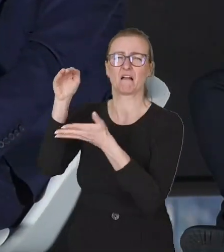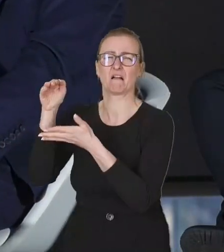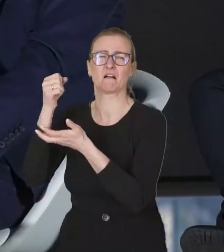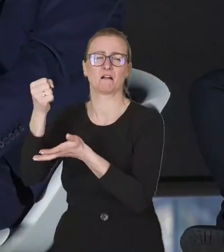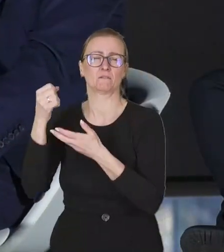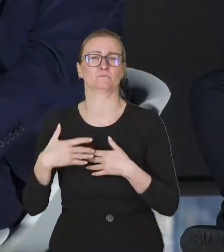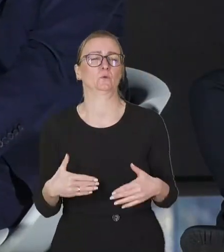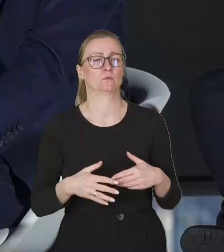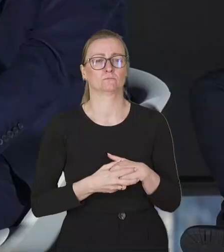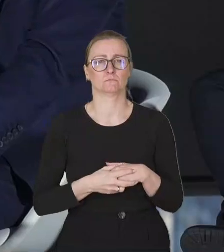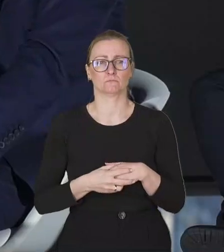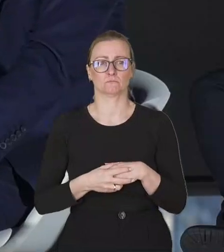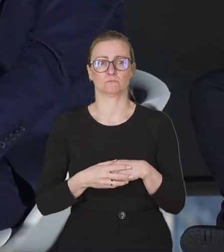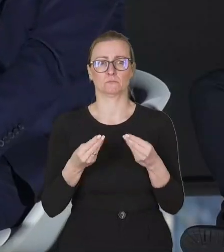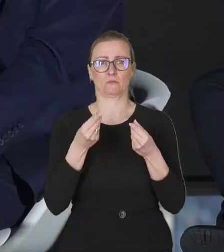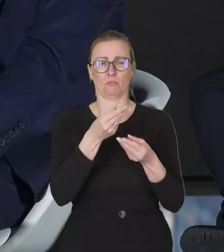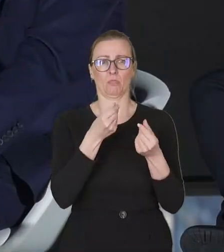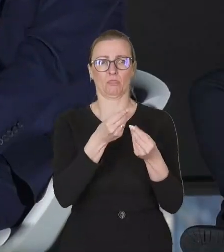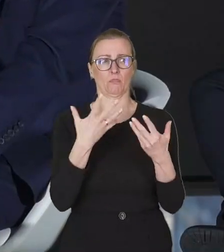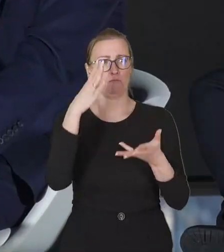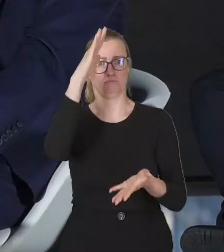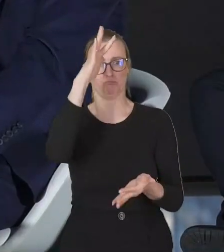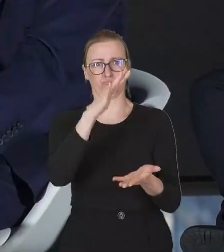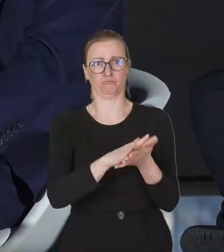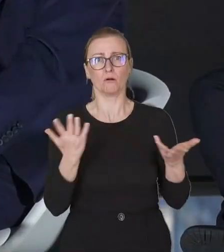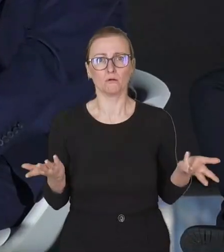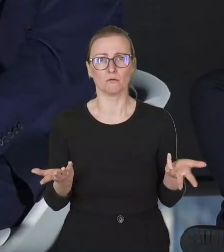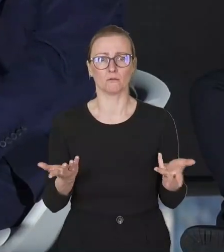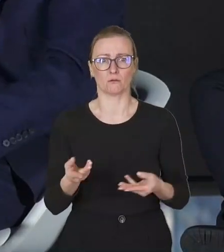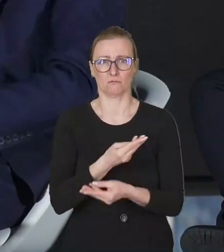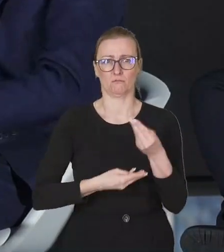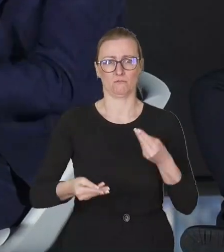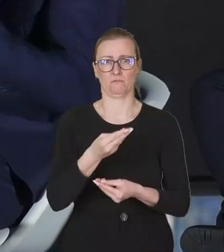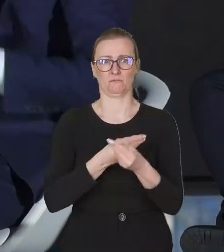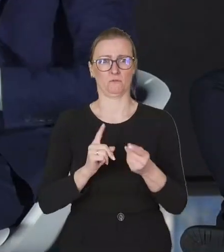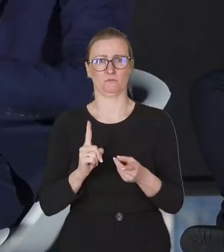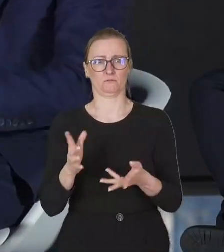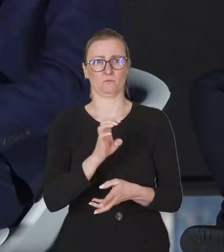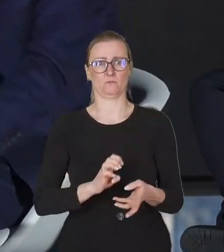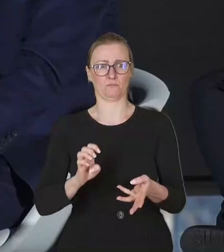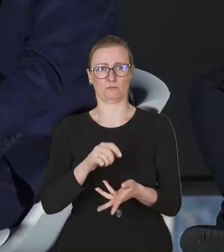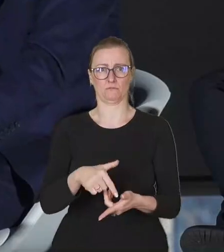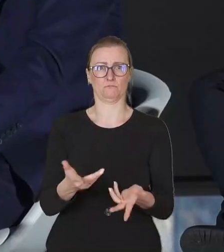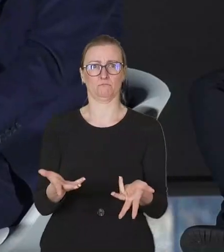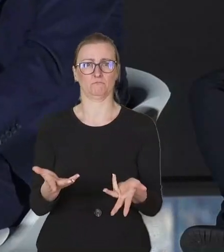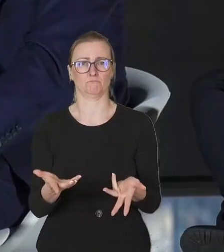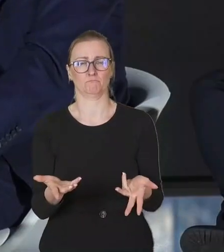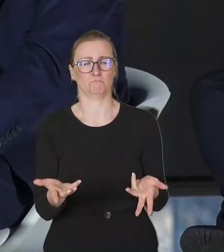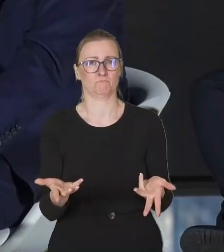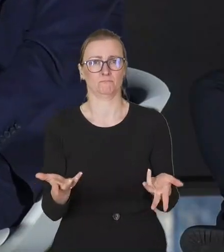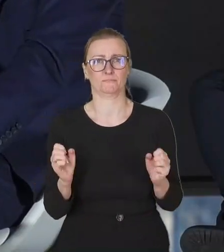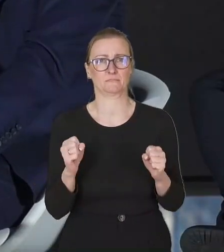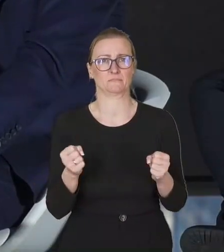them. And what's even more important, we are not preventing, what's flowing out of the European